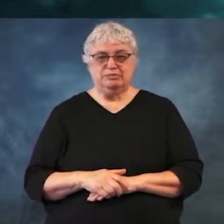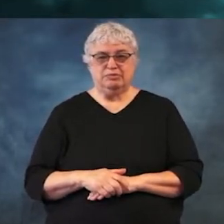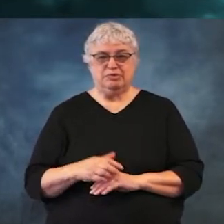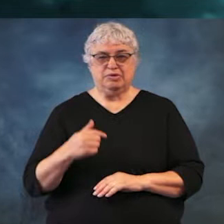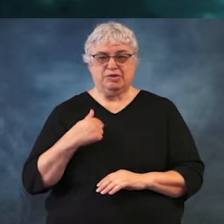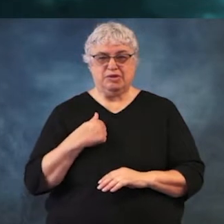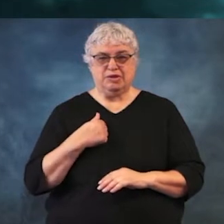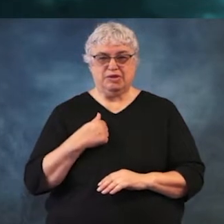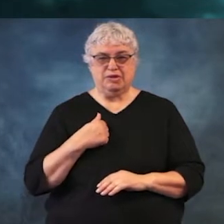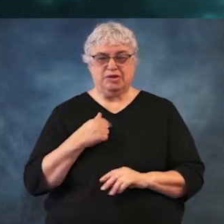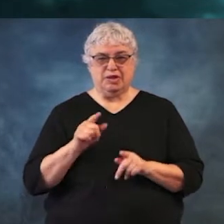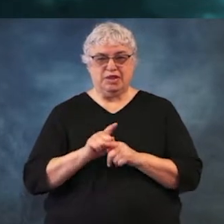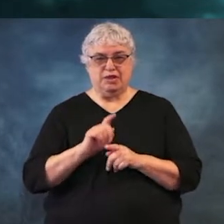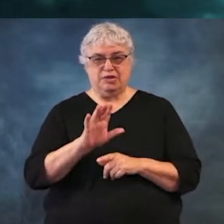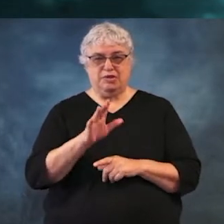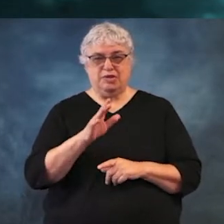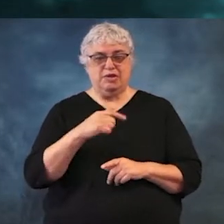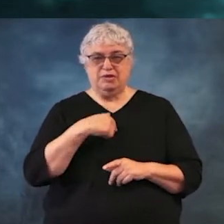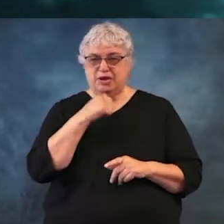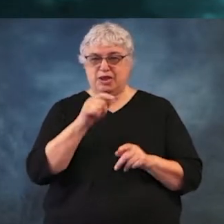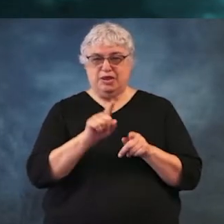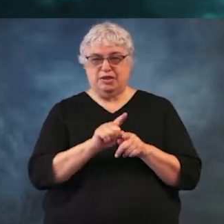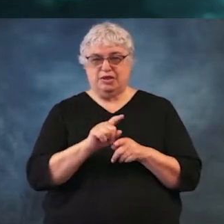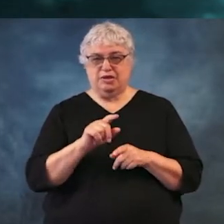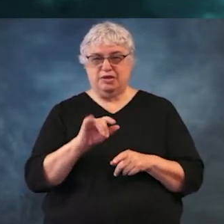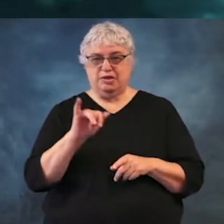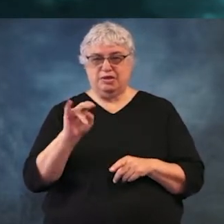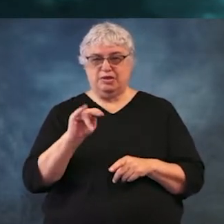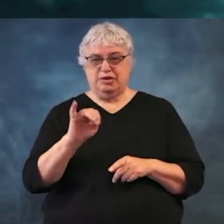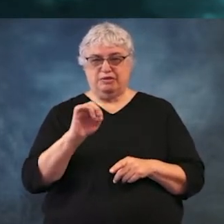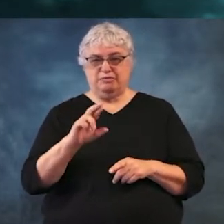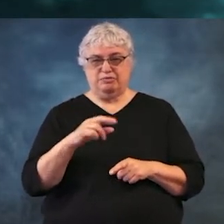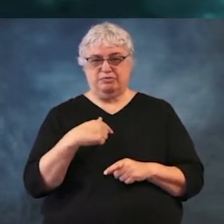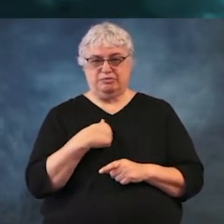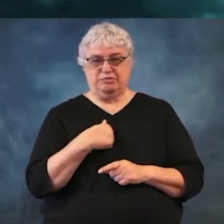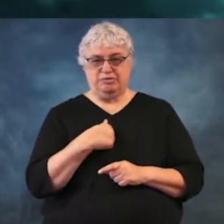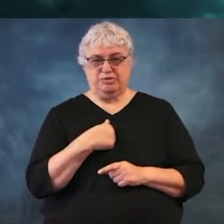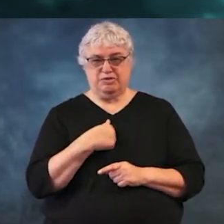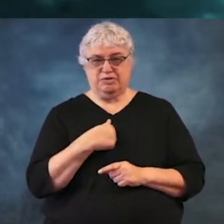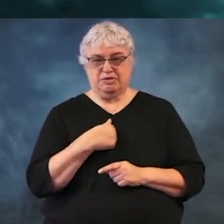I'm like the mom that just spoke, Miss Jennifer that just spoke.